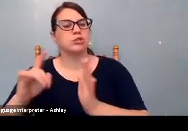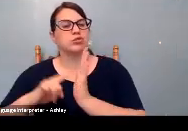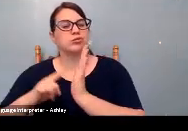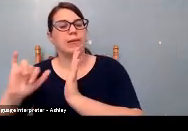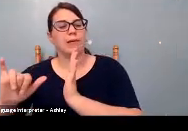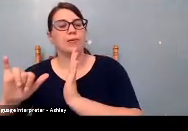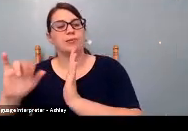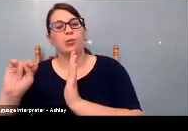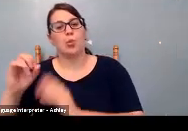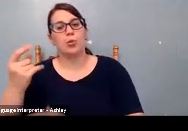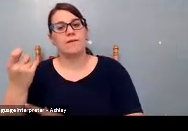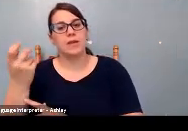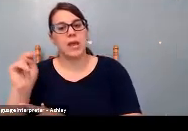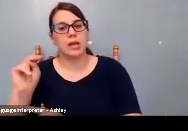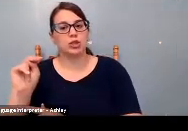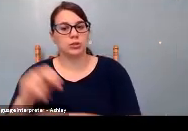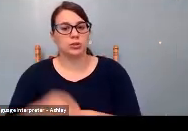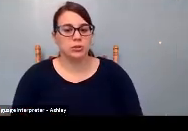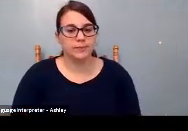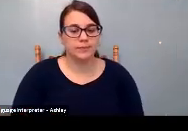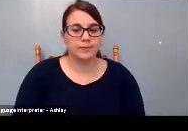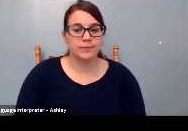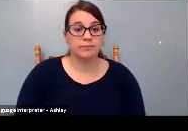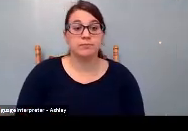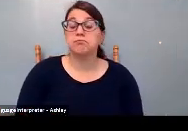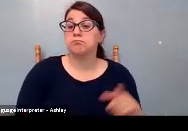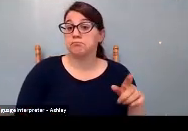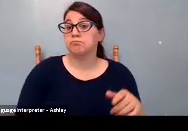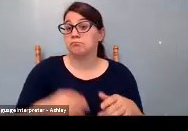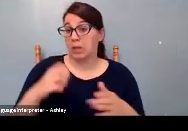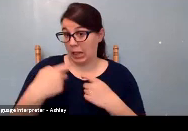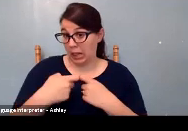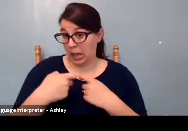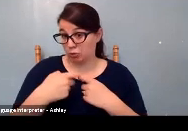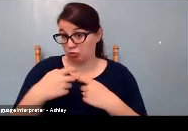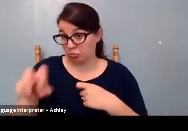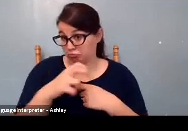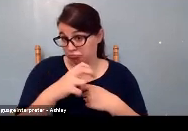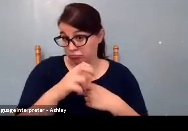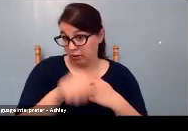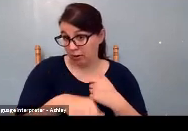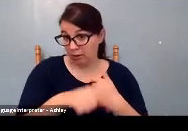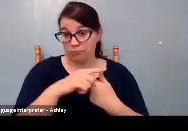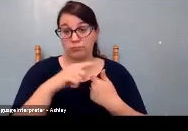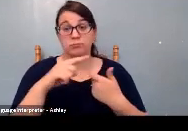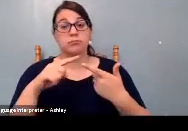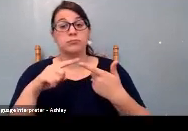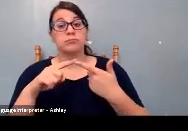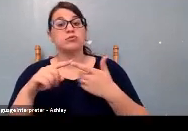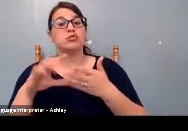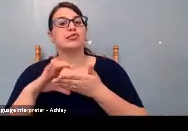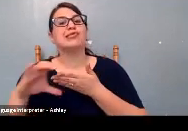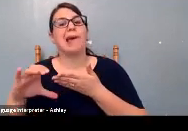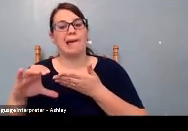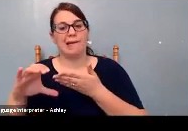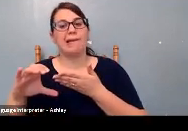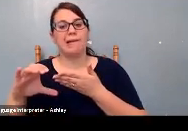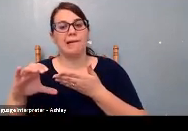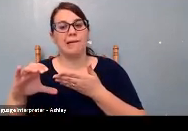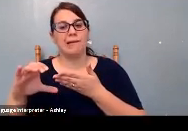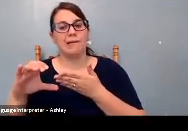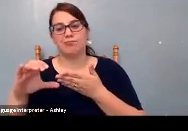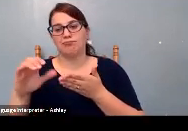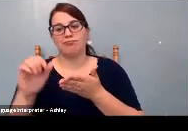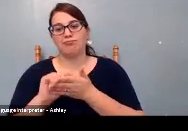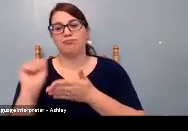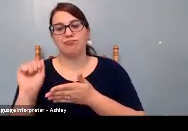So in addition to EFT, the other way to make a deposit is via check, and we've already talked about that. Again, you just